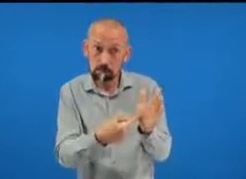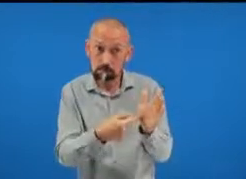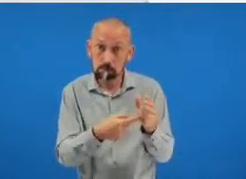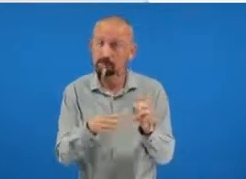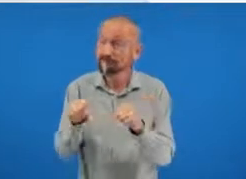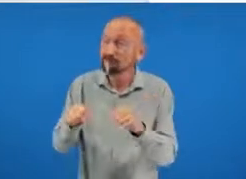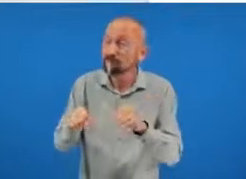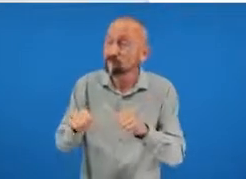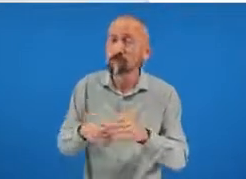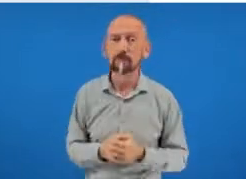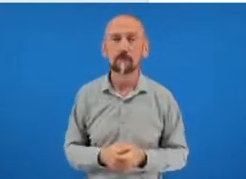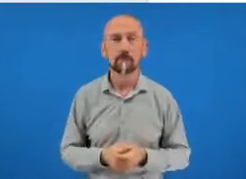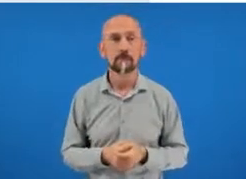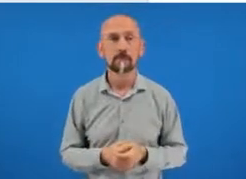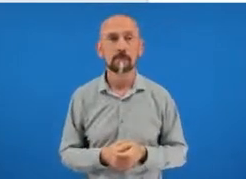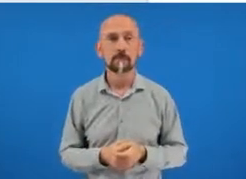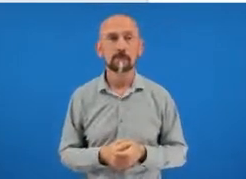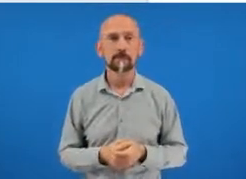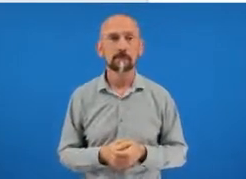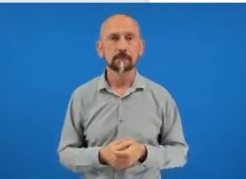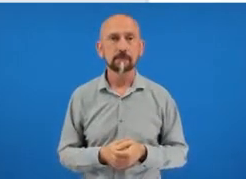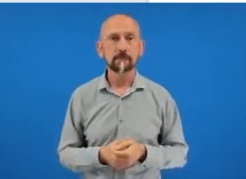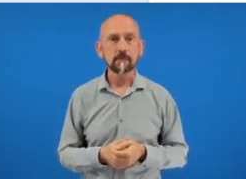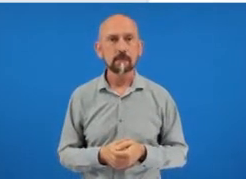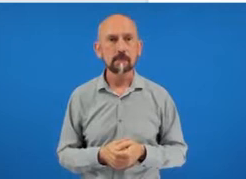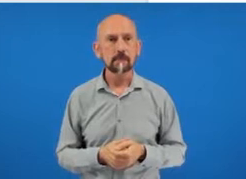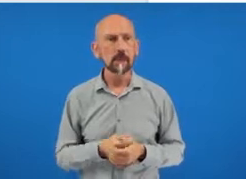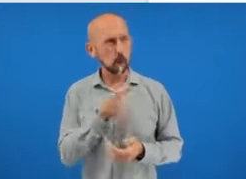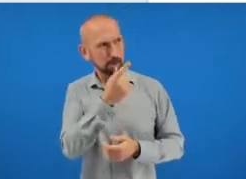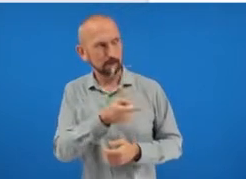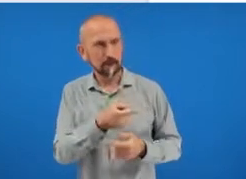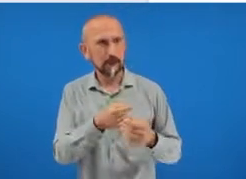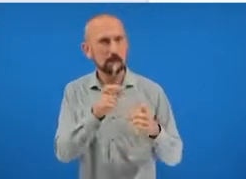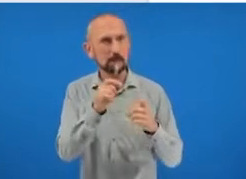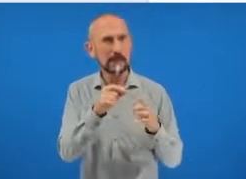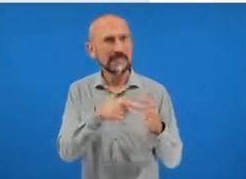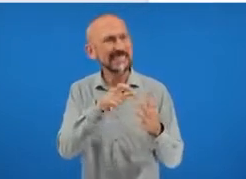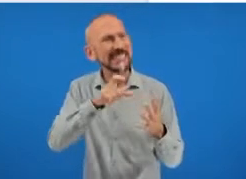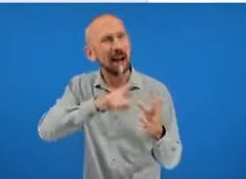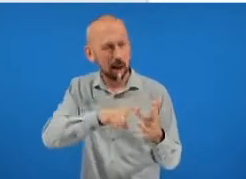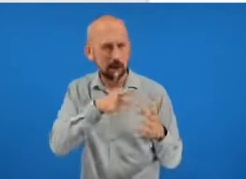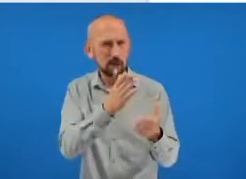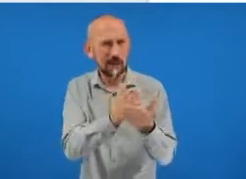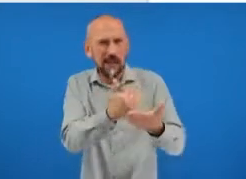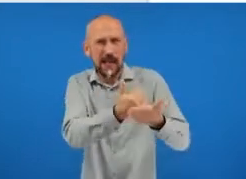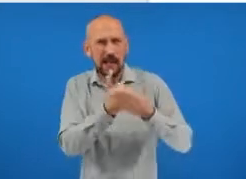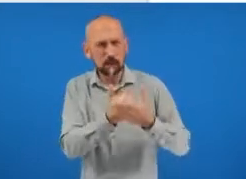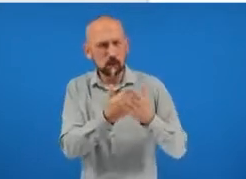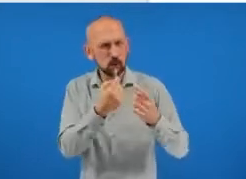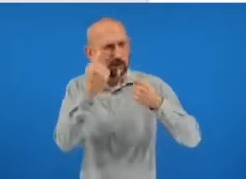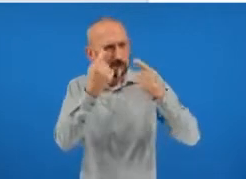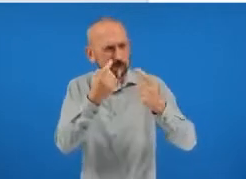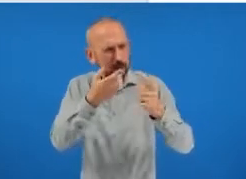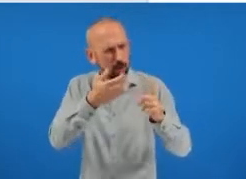Brilliant. So as we said, we've gone on to this other questionnaire, so the PTCI, which helps us just to identify some of those thoughts